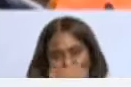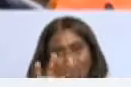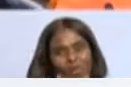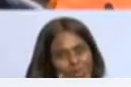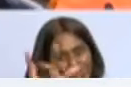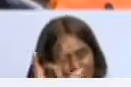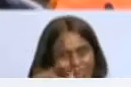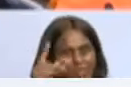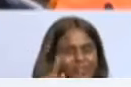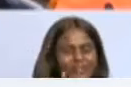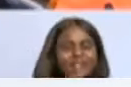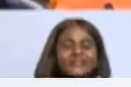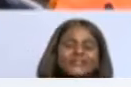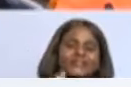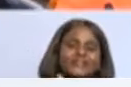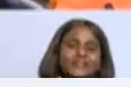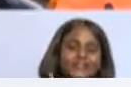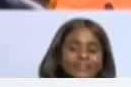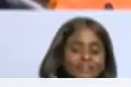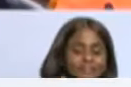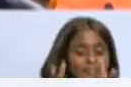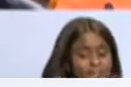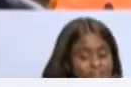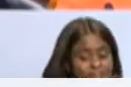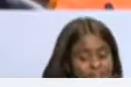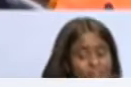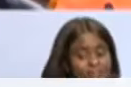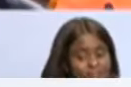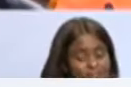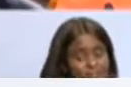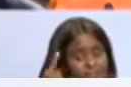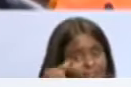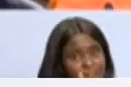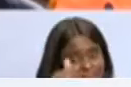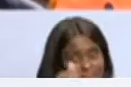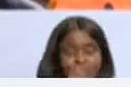fellow citizens, to discover value for yourselves.